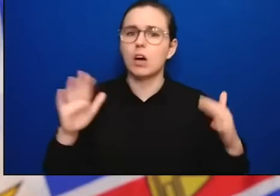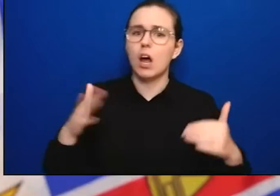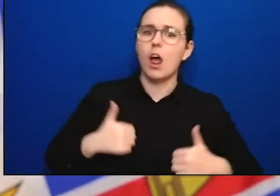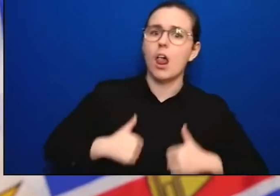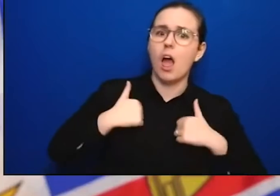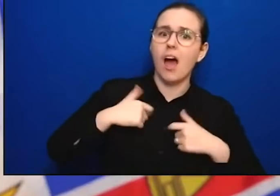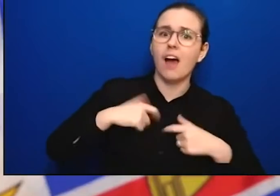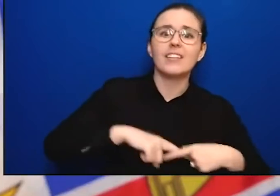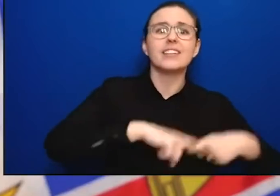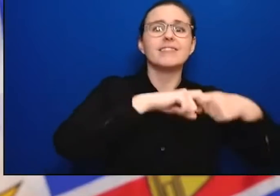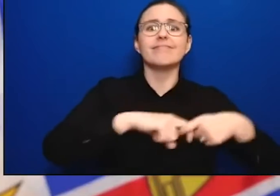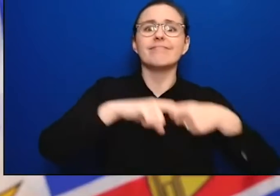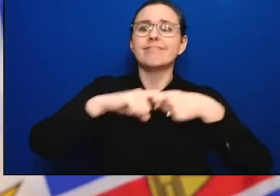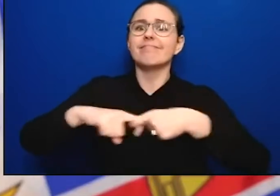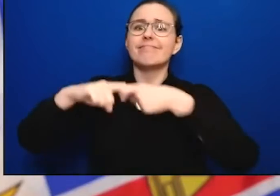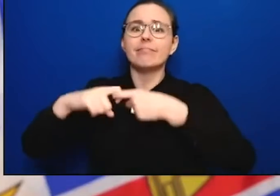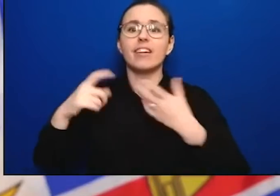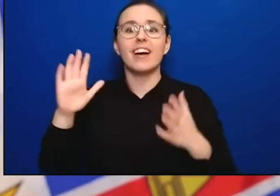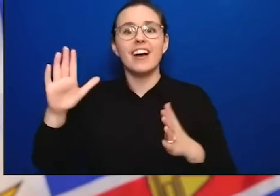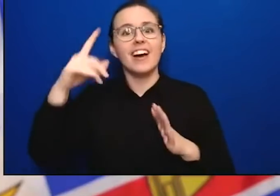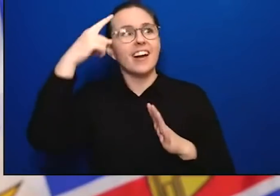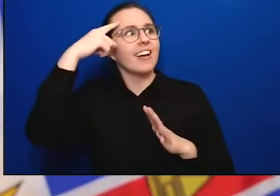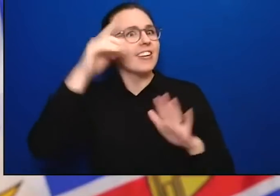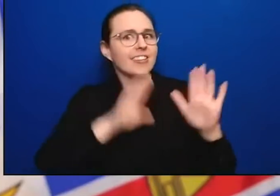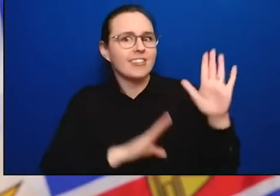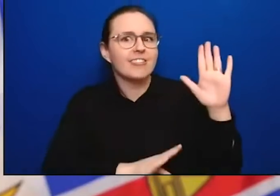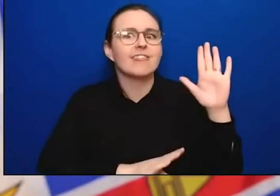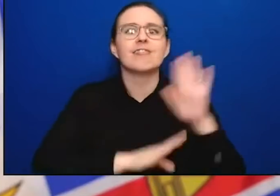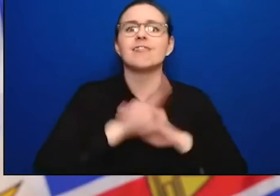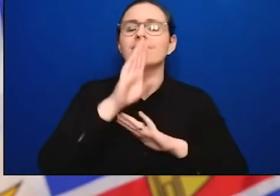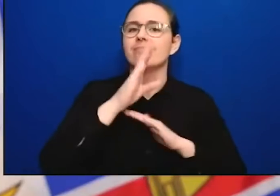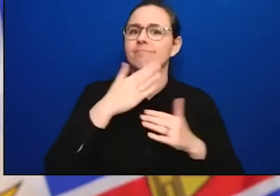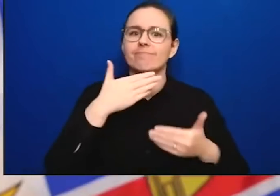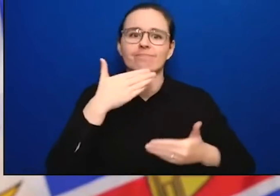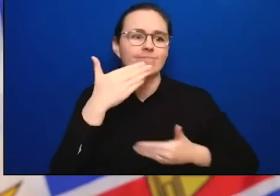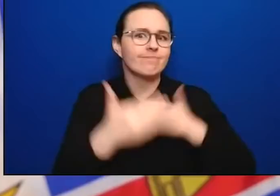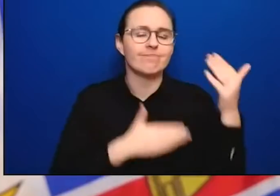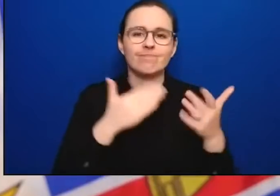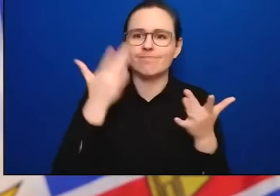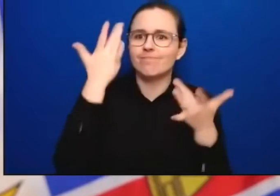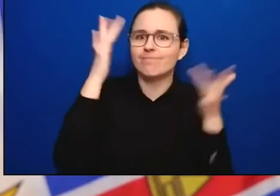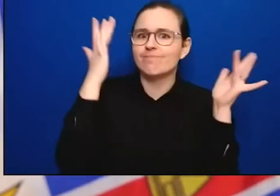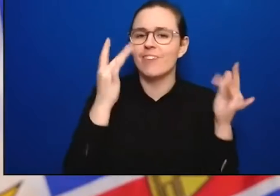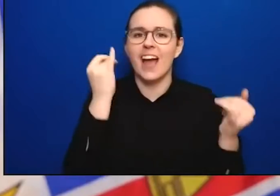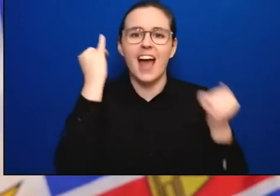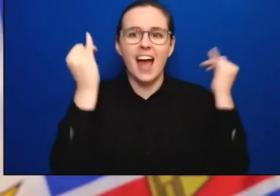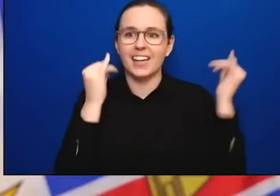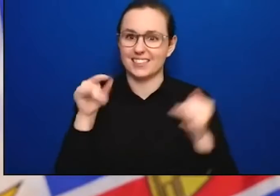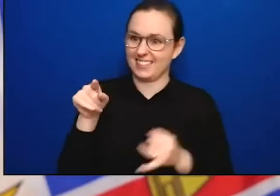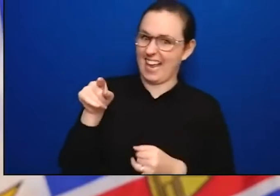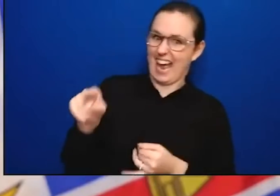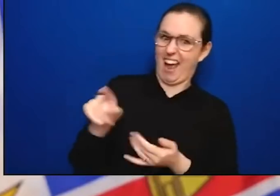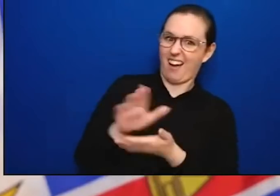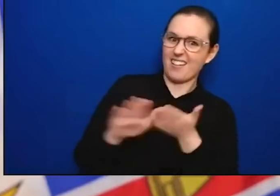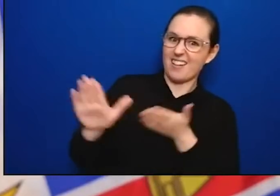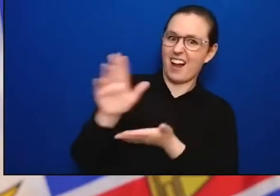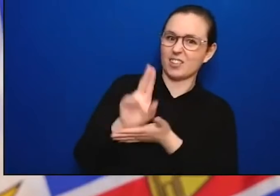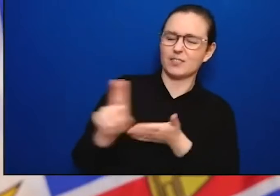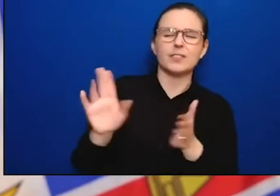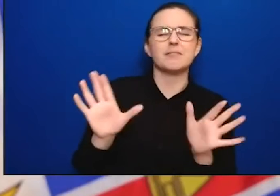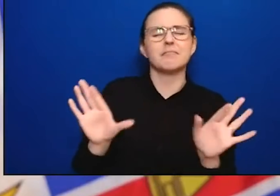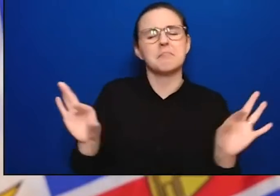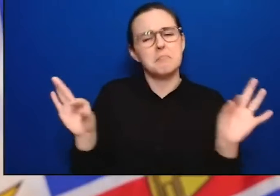learning is so important for their growth, for their development, for the research, and all of the bright minds that we need to stimulate